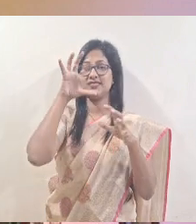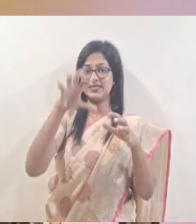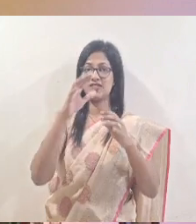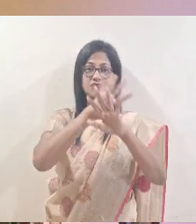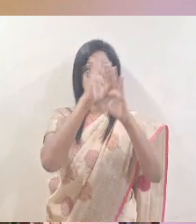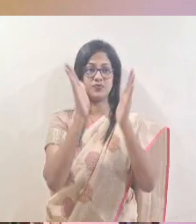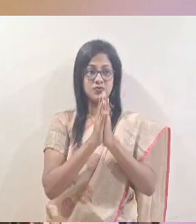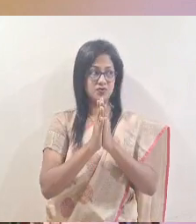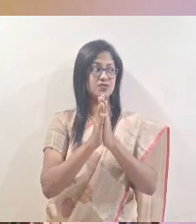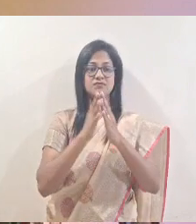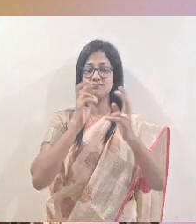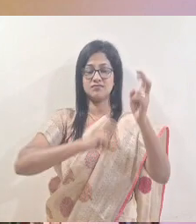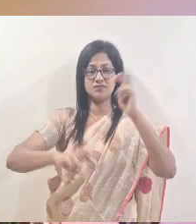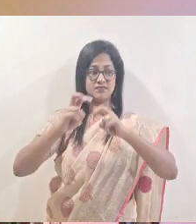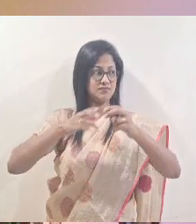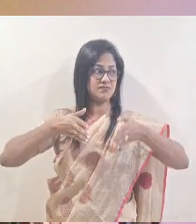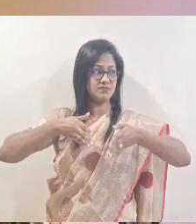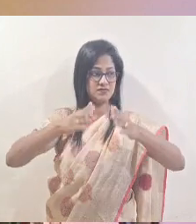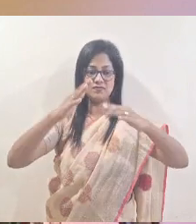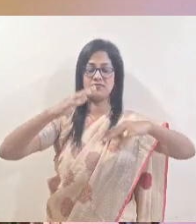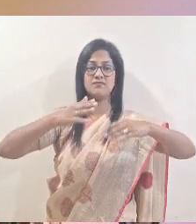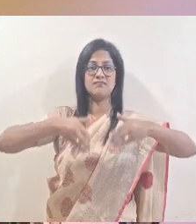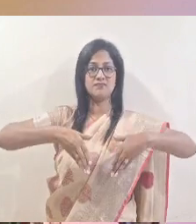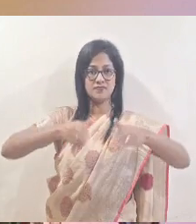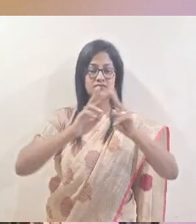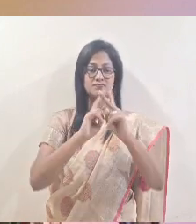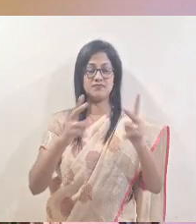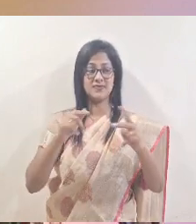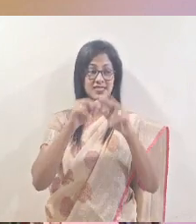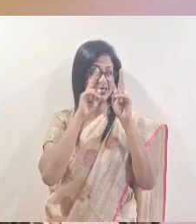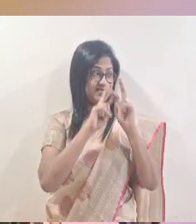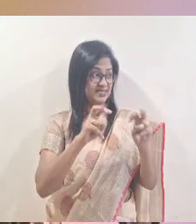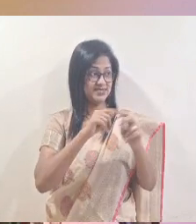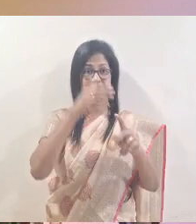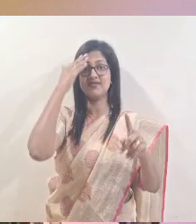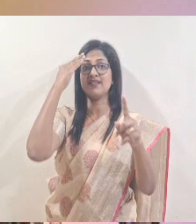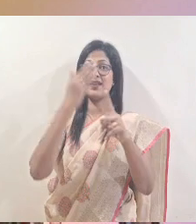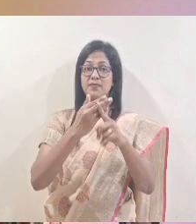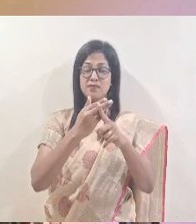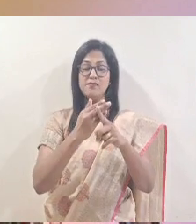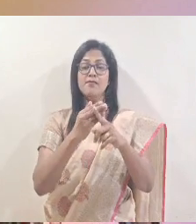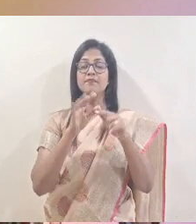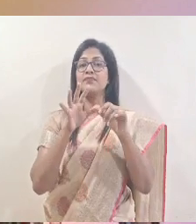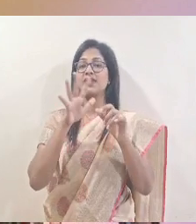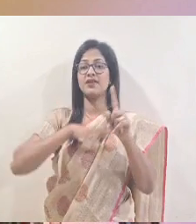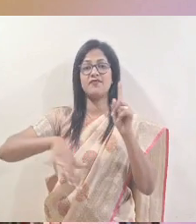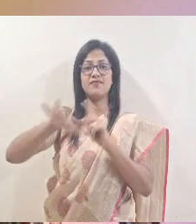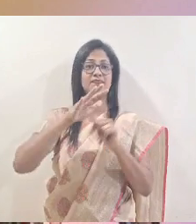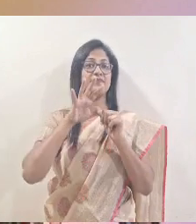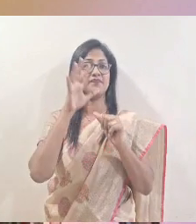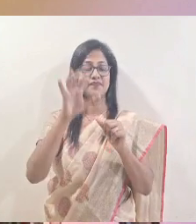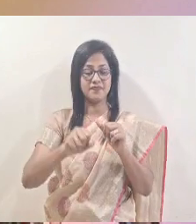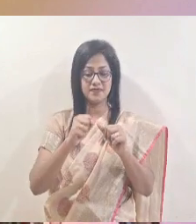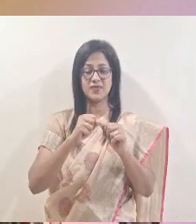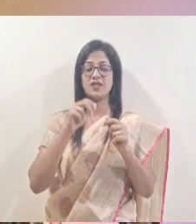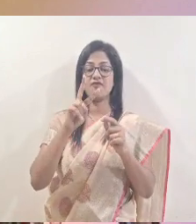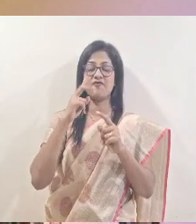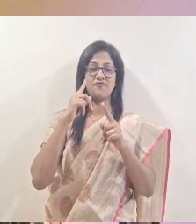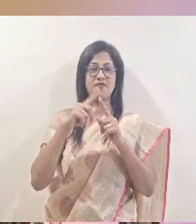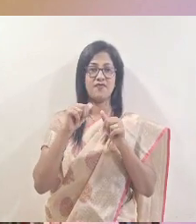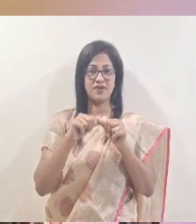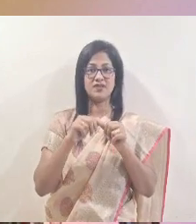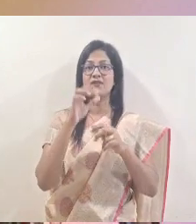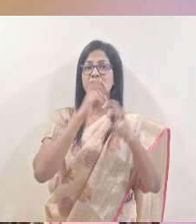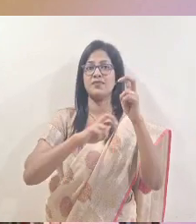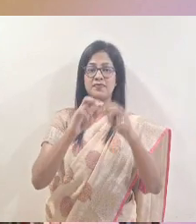state's total transportation infrastructure. The study aims to assess the environmental accessibility of Vaitala Mobility Hub